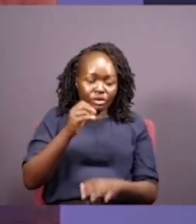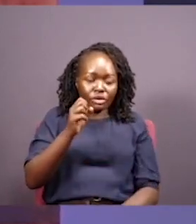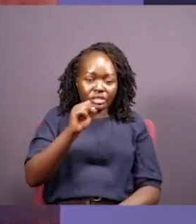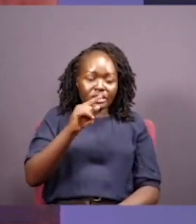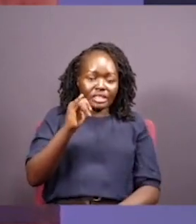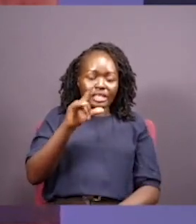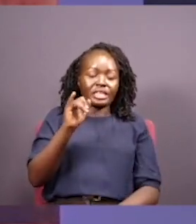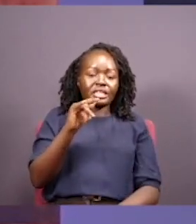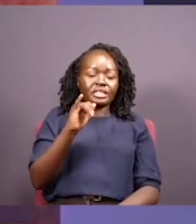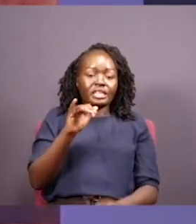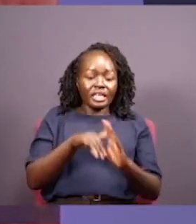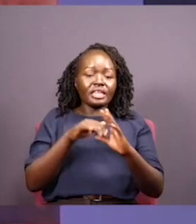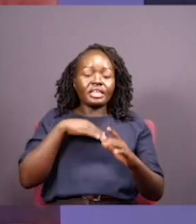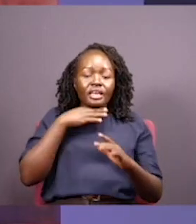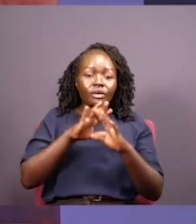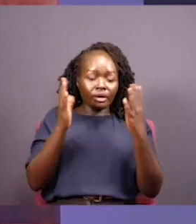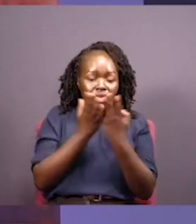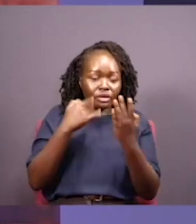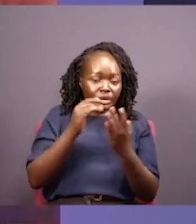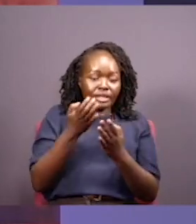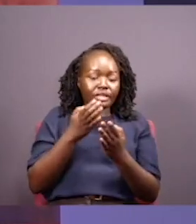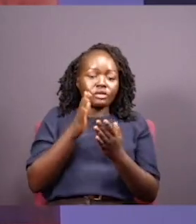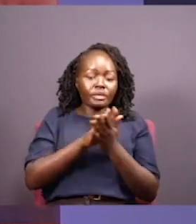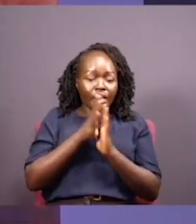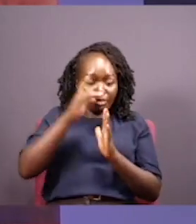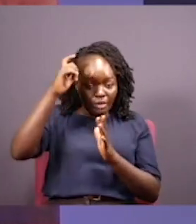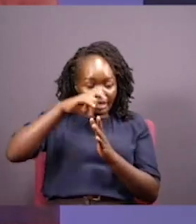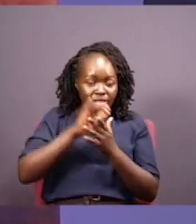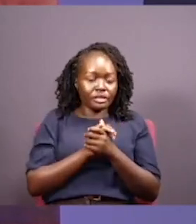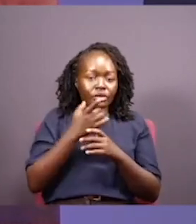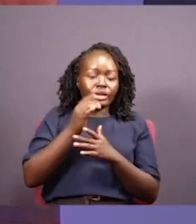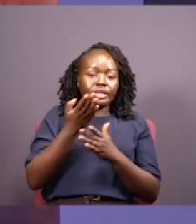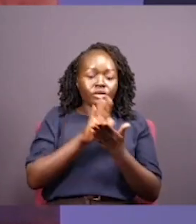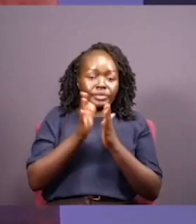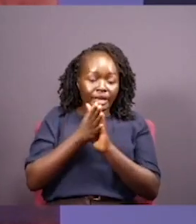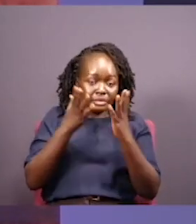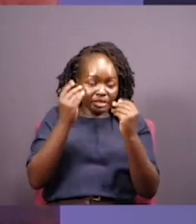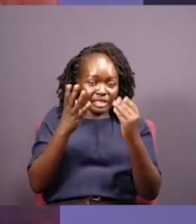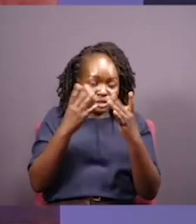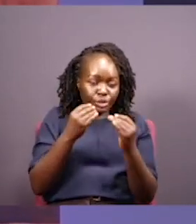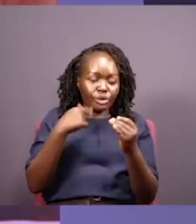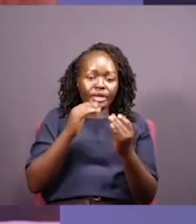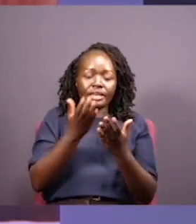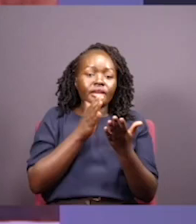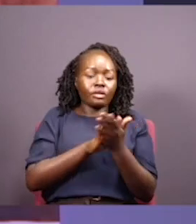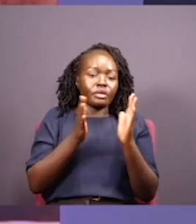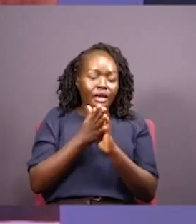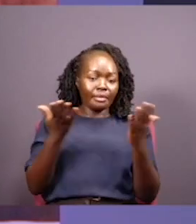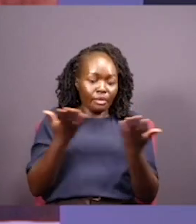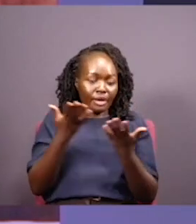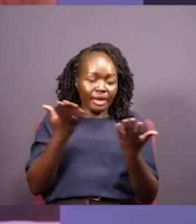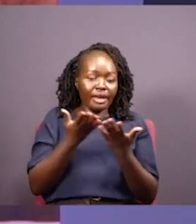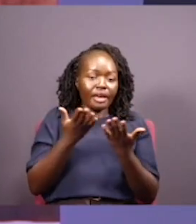world, we are to be wise, we are to be gentle, we are to beware, we are to be